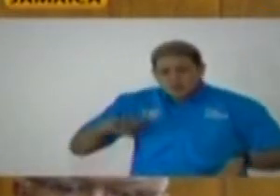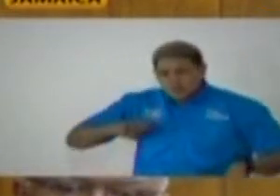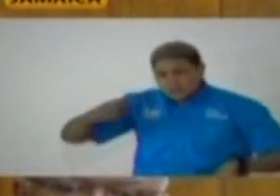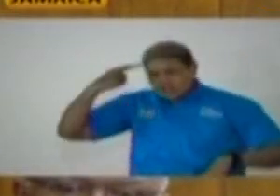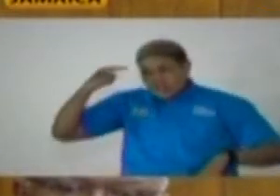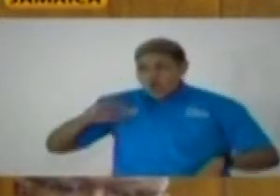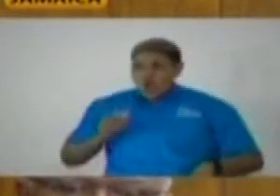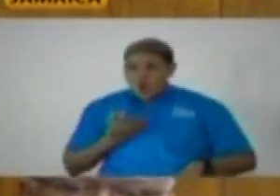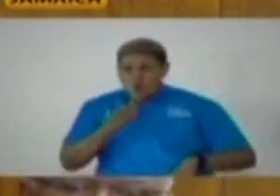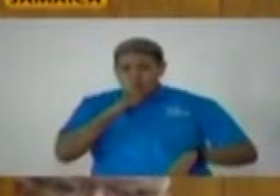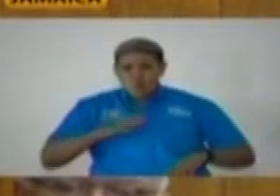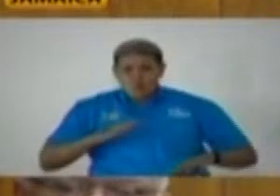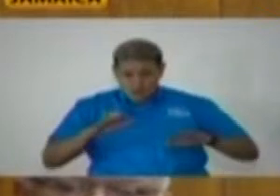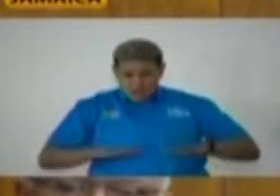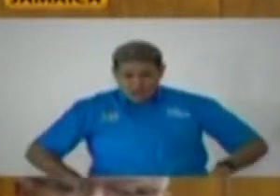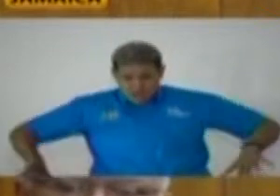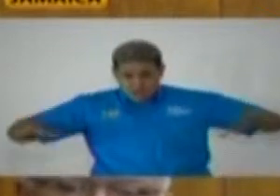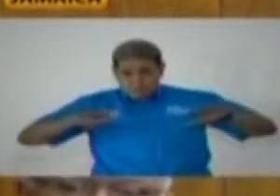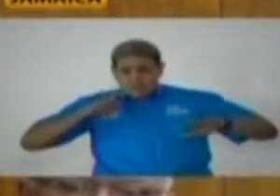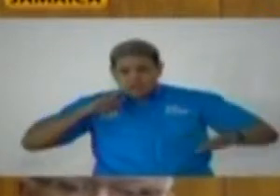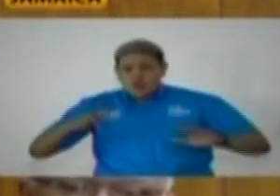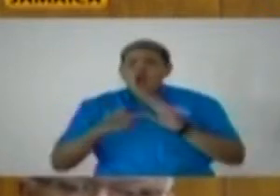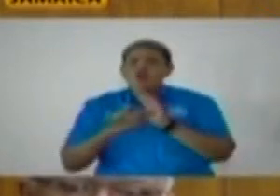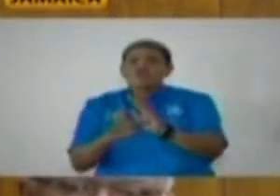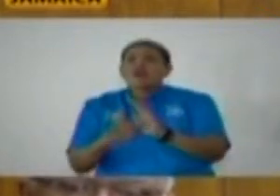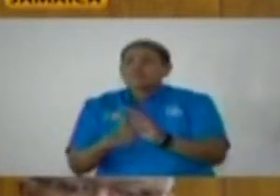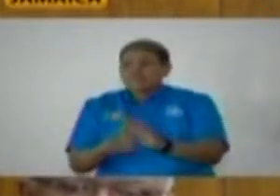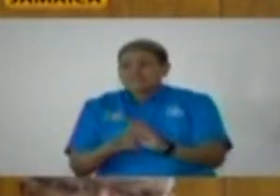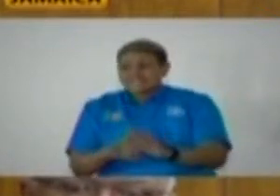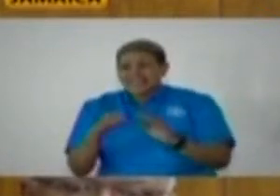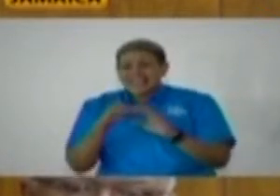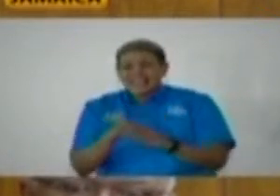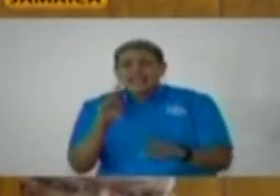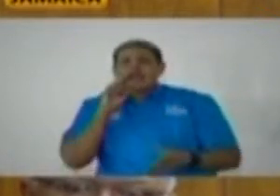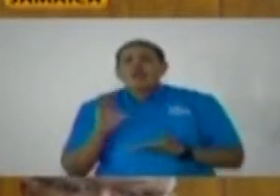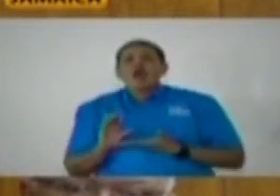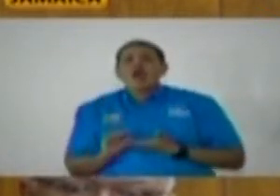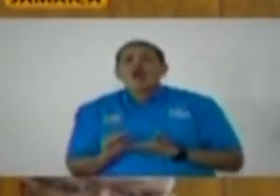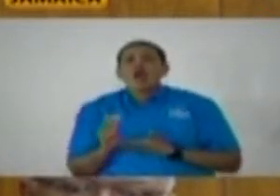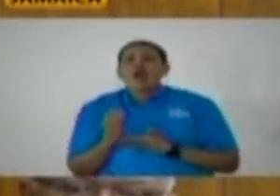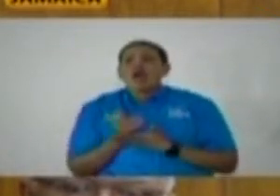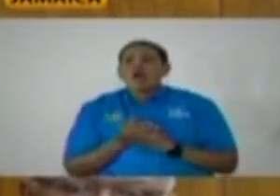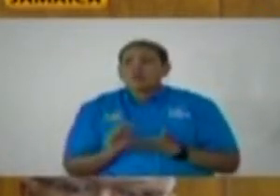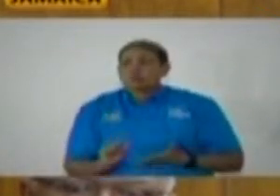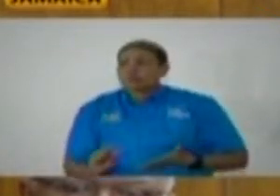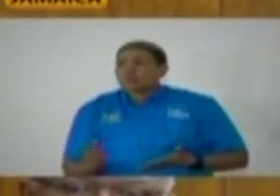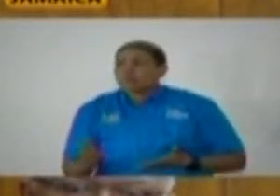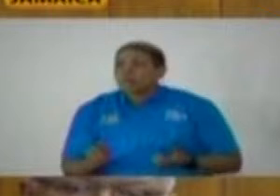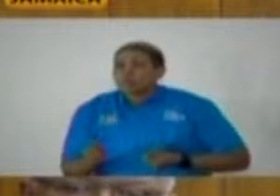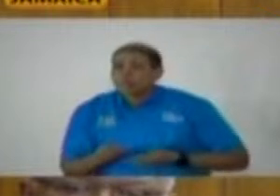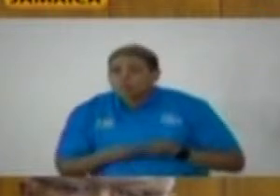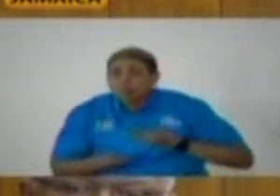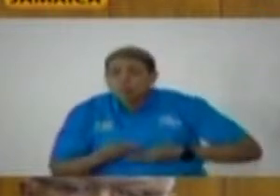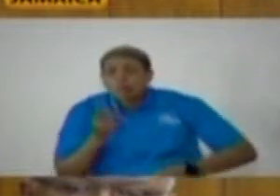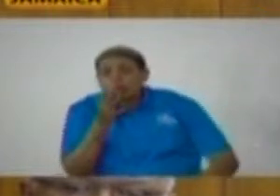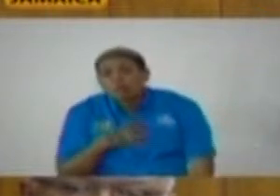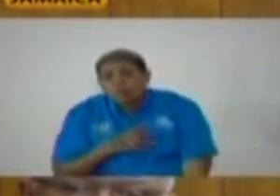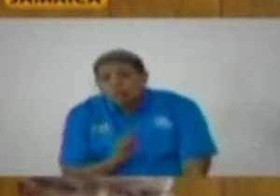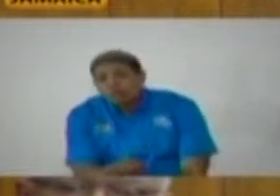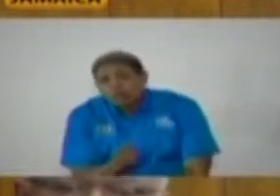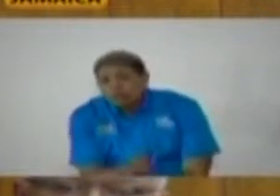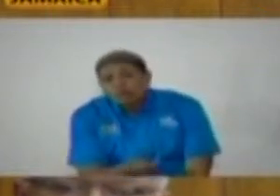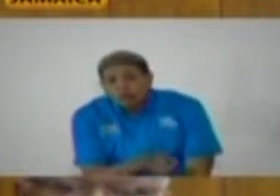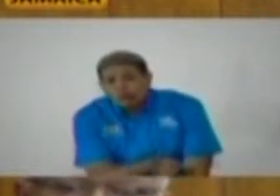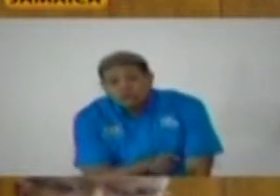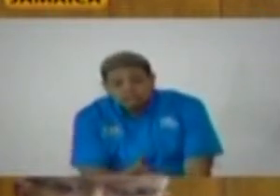that our women are overrepresented in the low-wage labor sector in the country. In fact, a